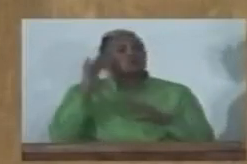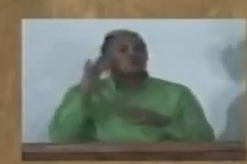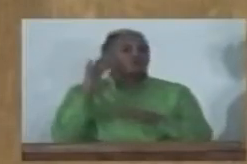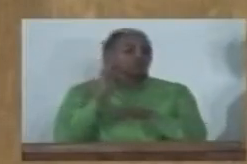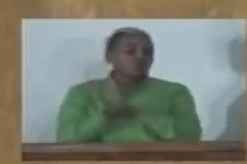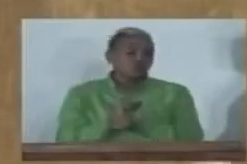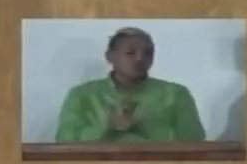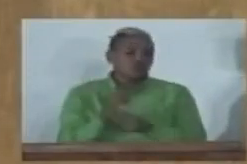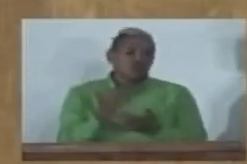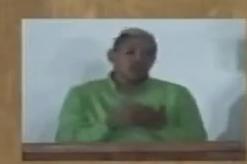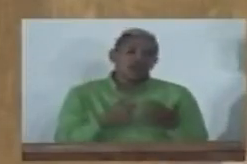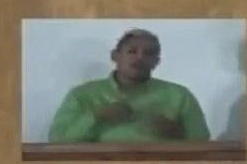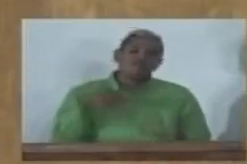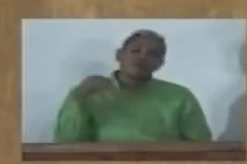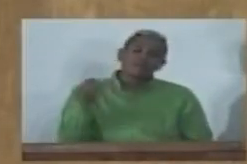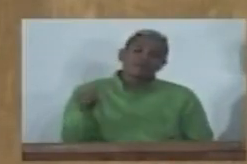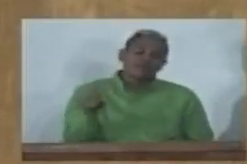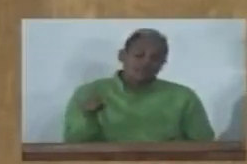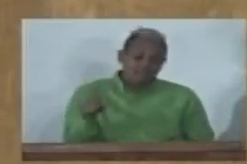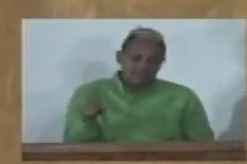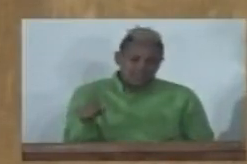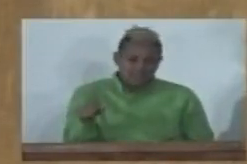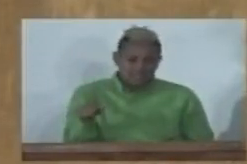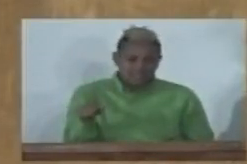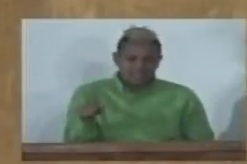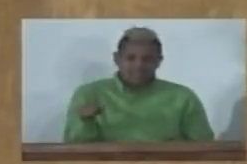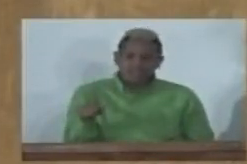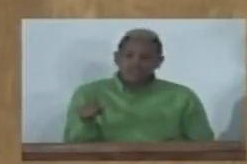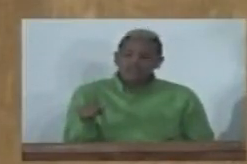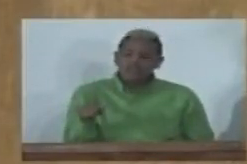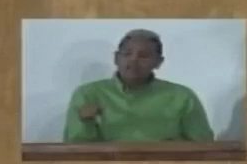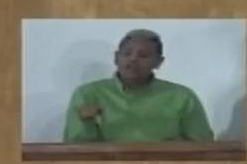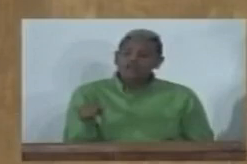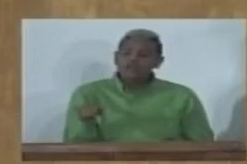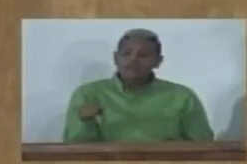I guess we have to pay the Mexicans for doing that.